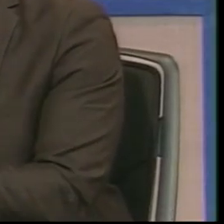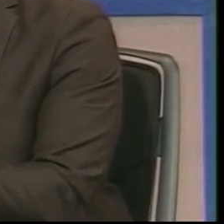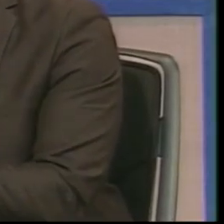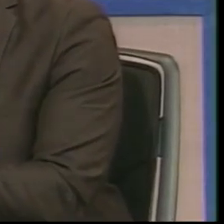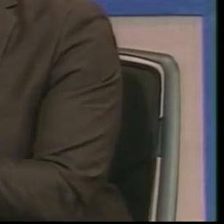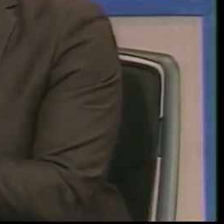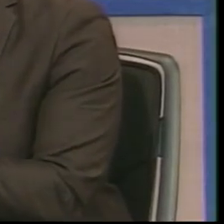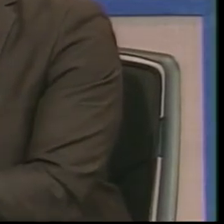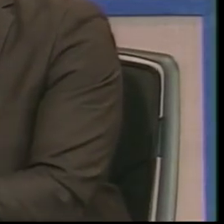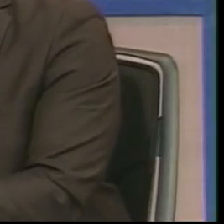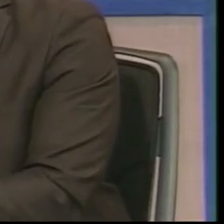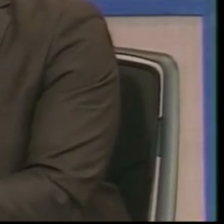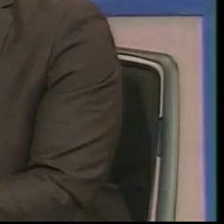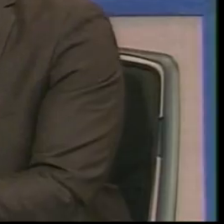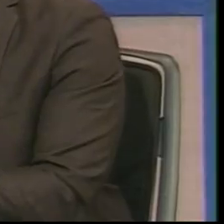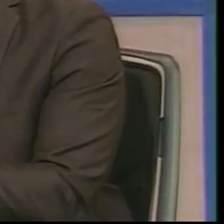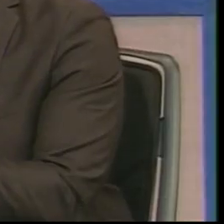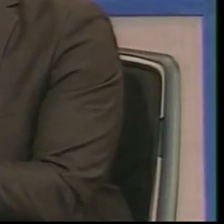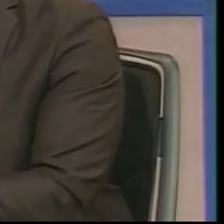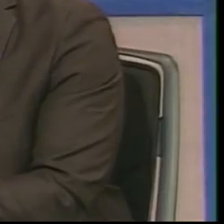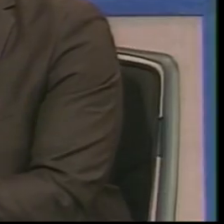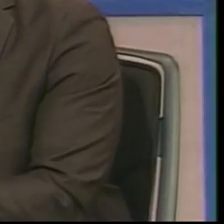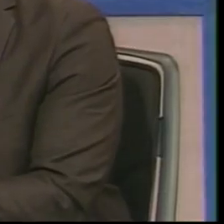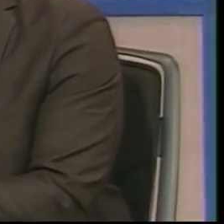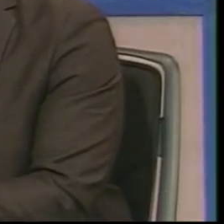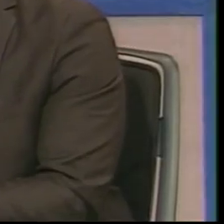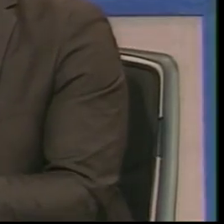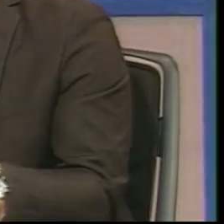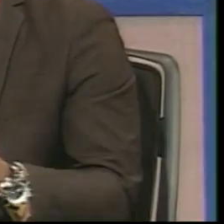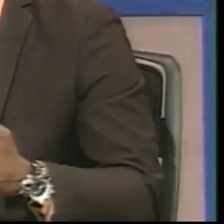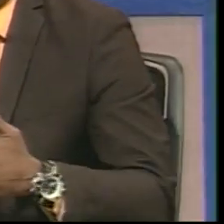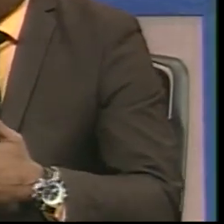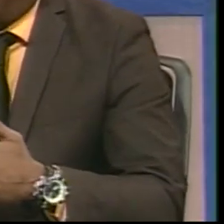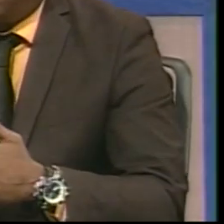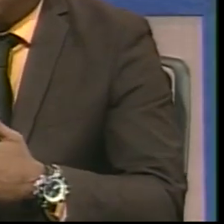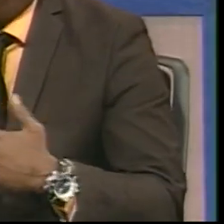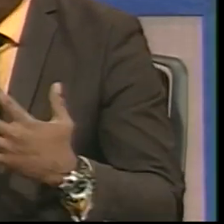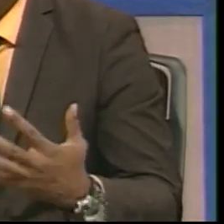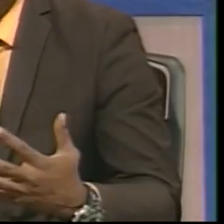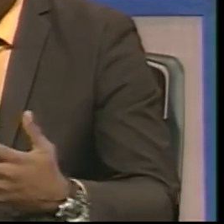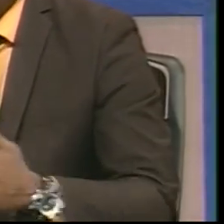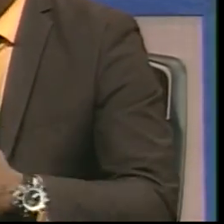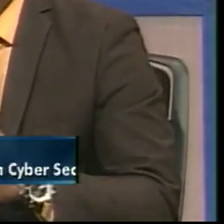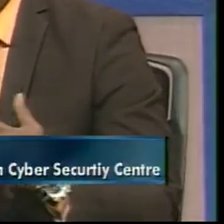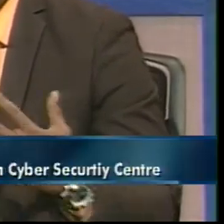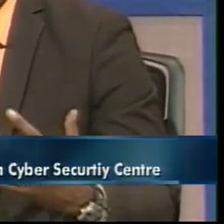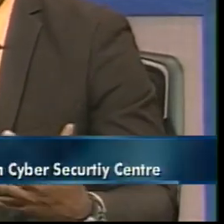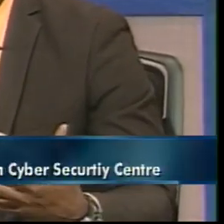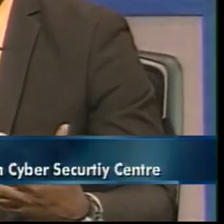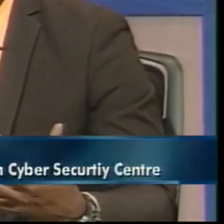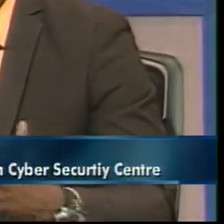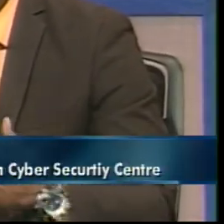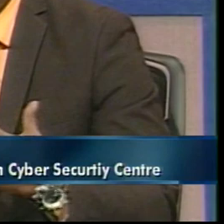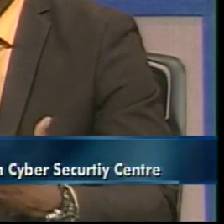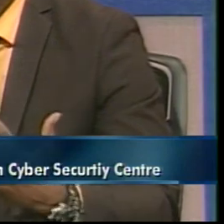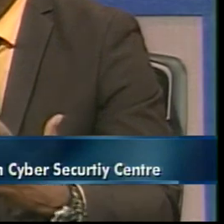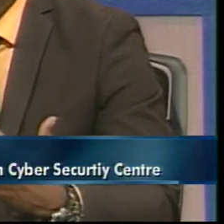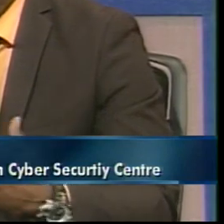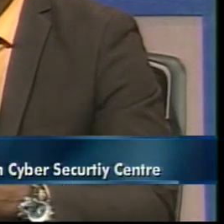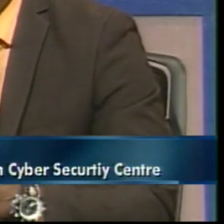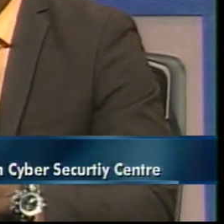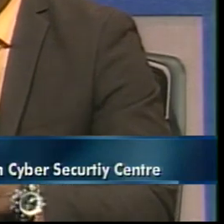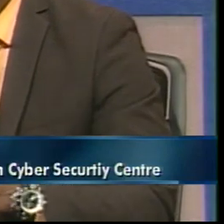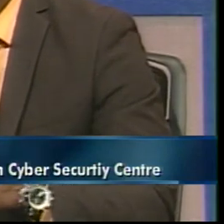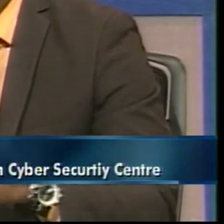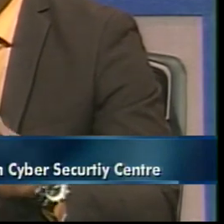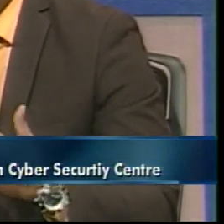have some that have lost money and some that came close to losing money, and that impacts their ability to grow, hire new employees. So it's a real